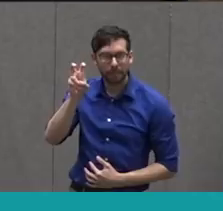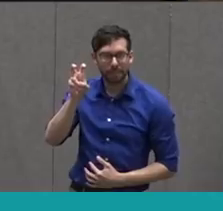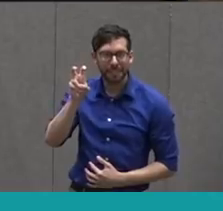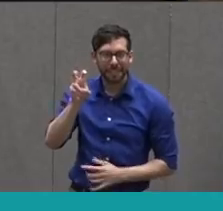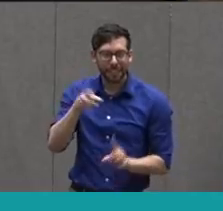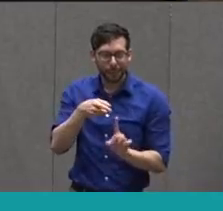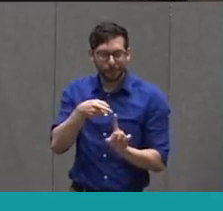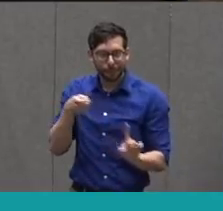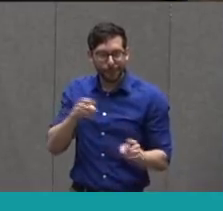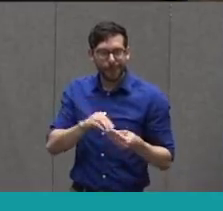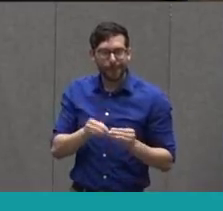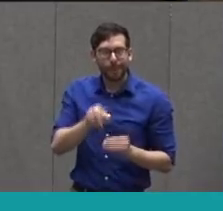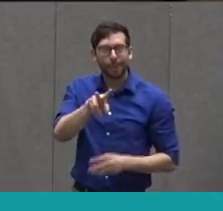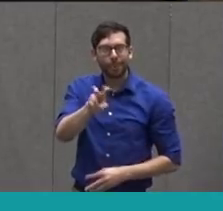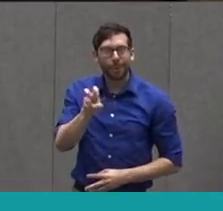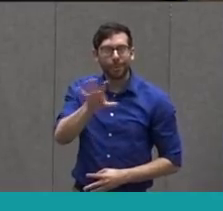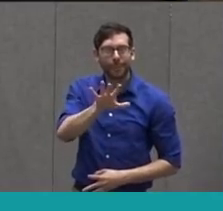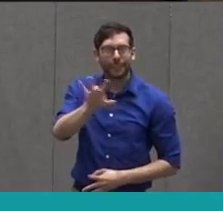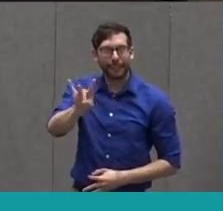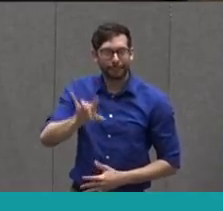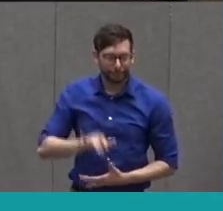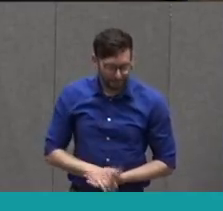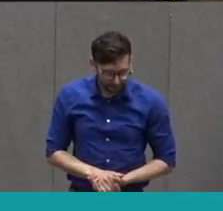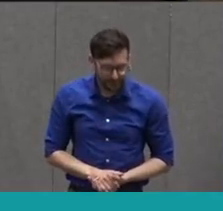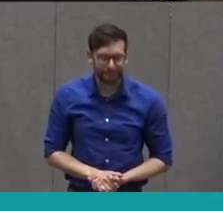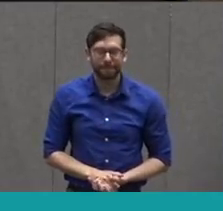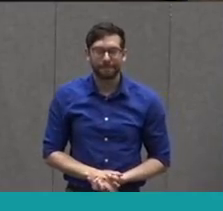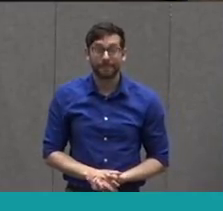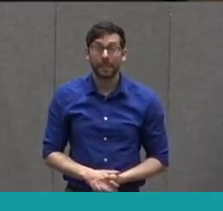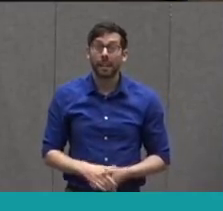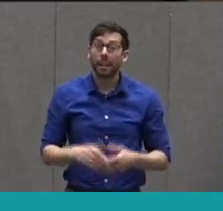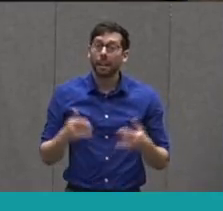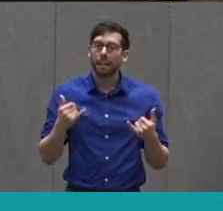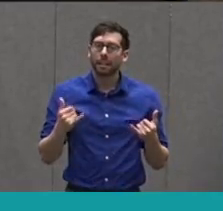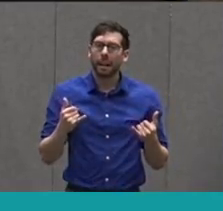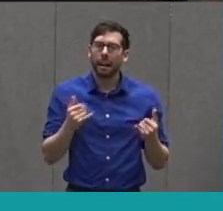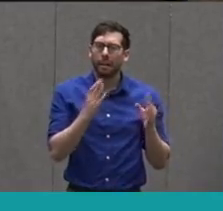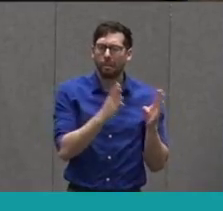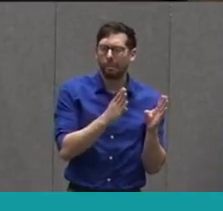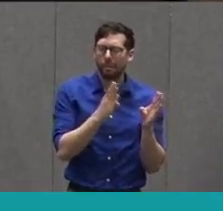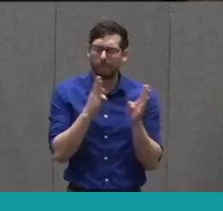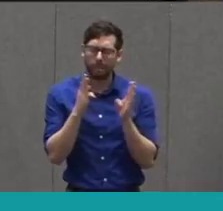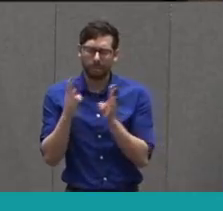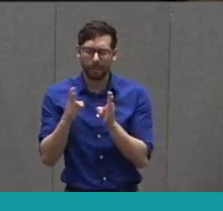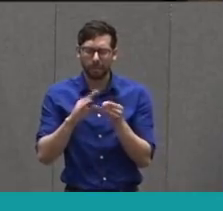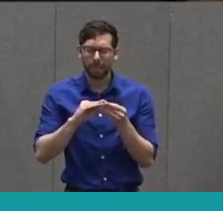258. Now, if I was thinking about the next number that came when I say